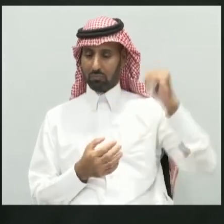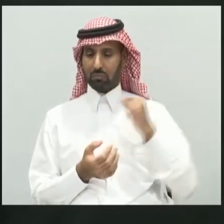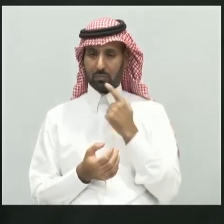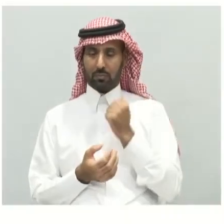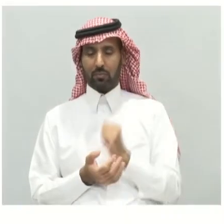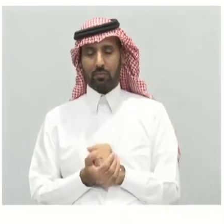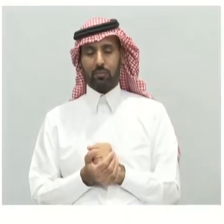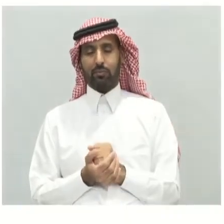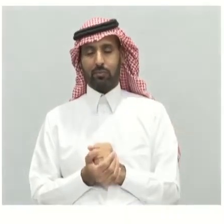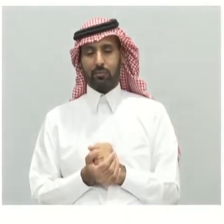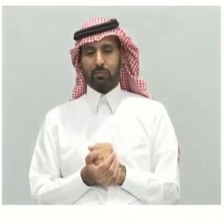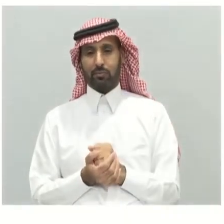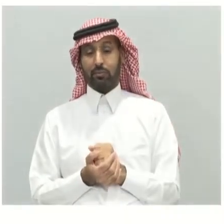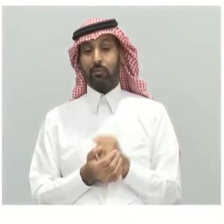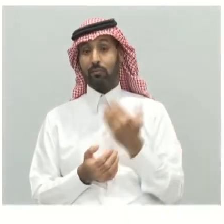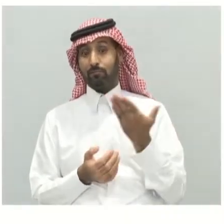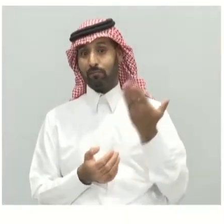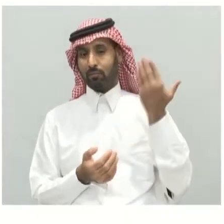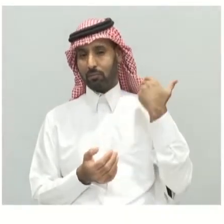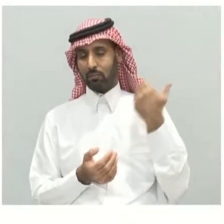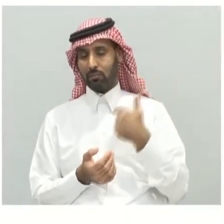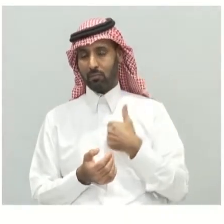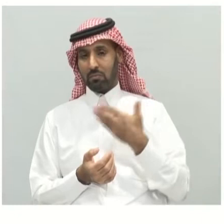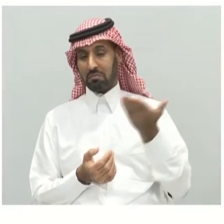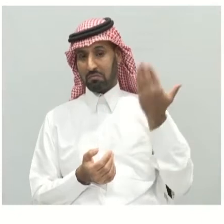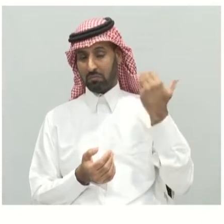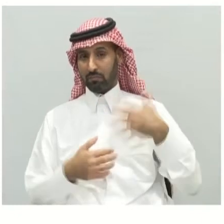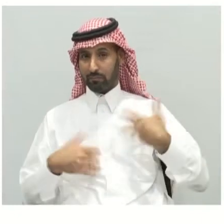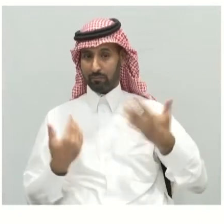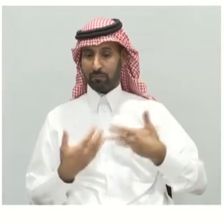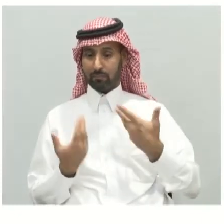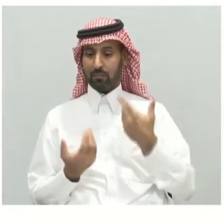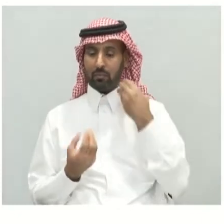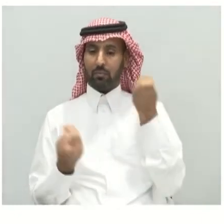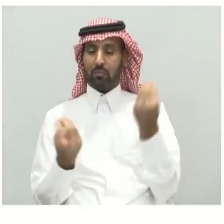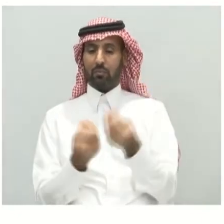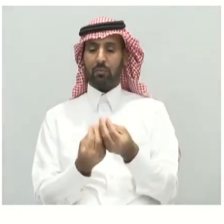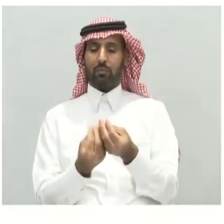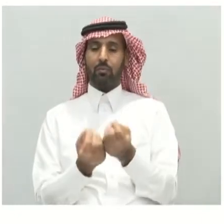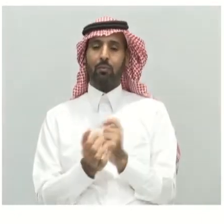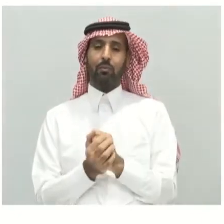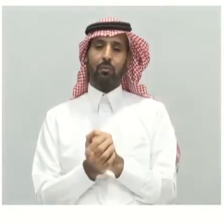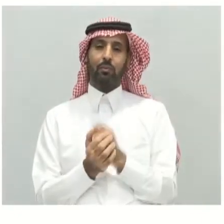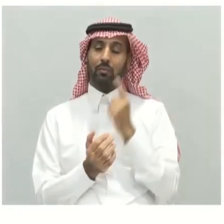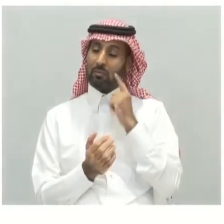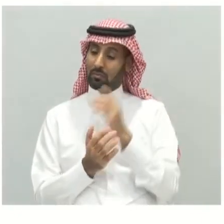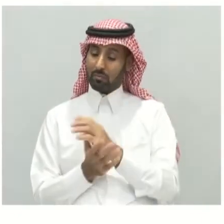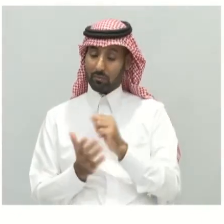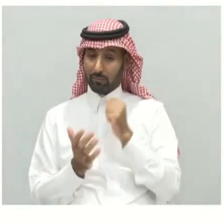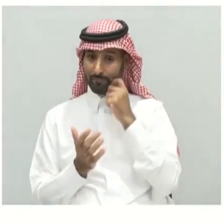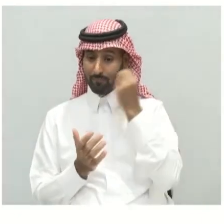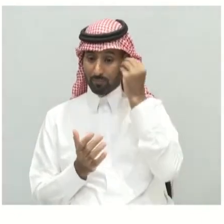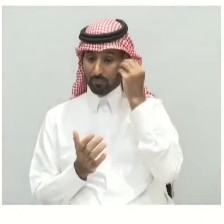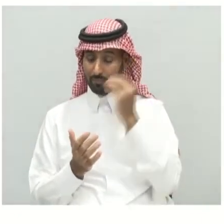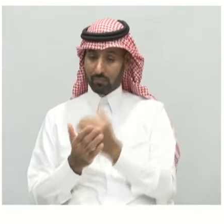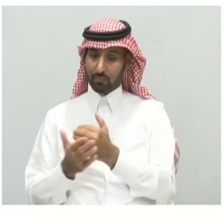sentence. I used to play with my neighbors. Now